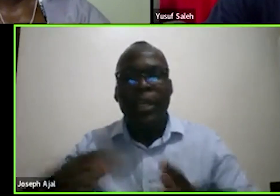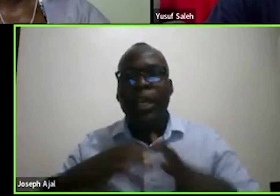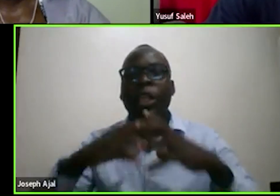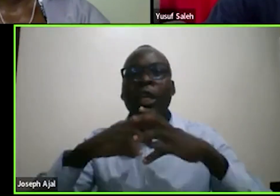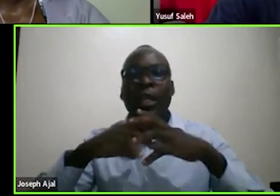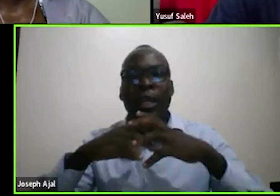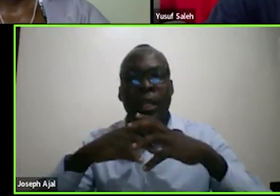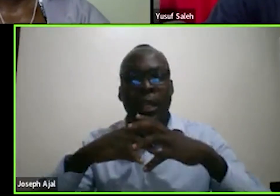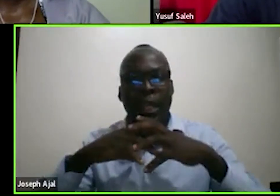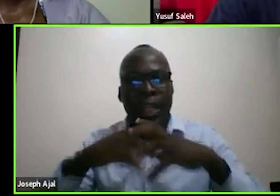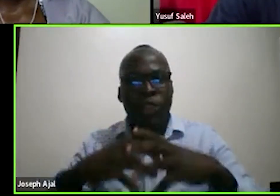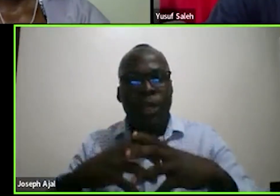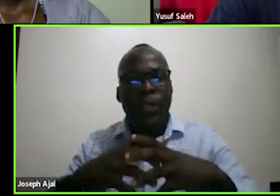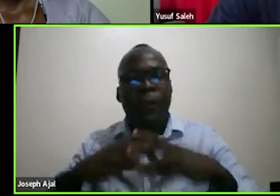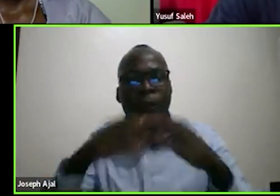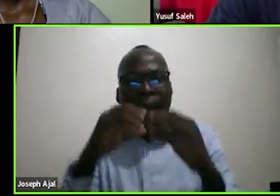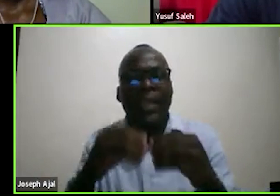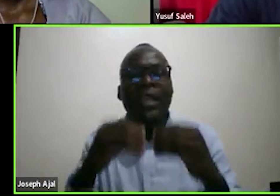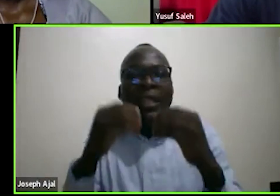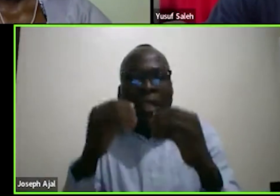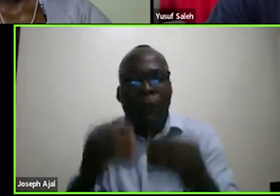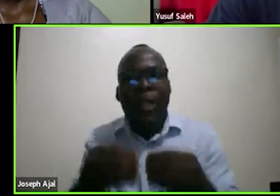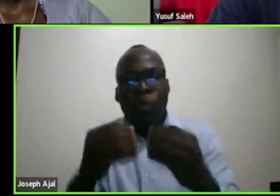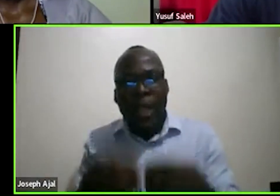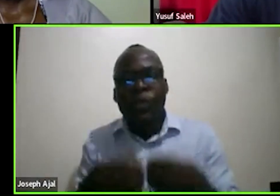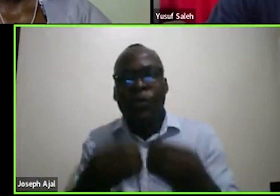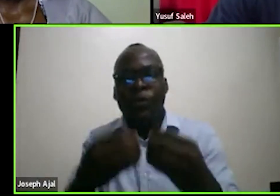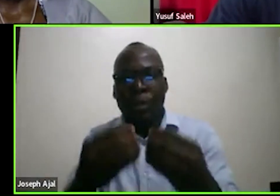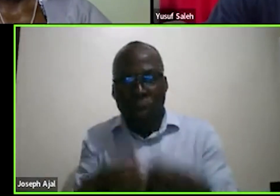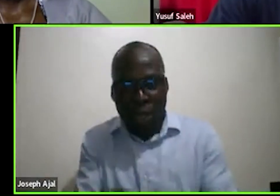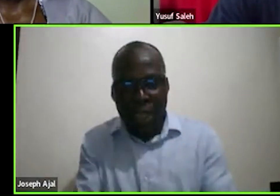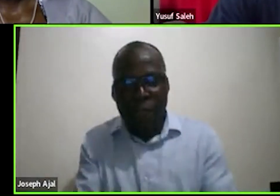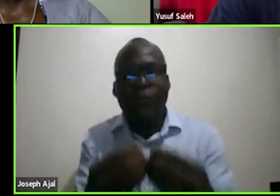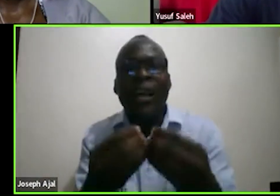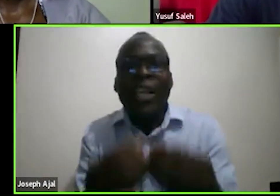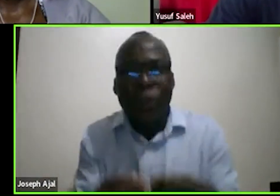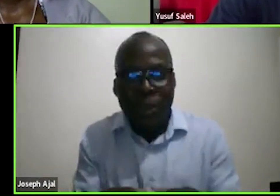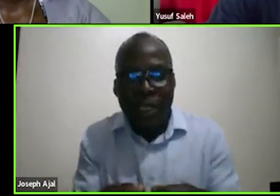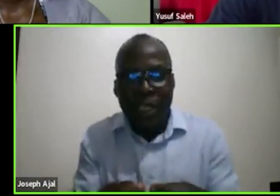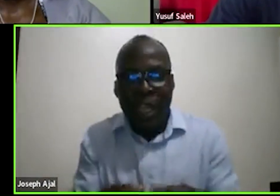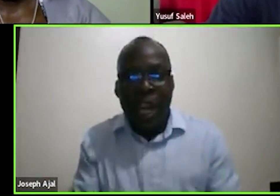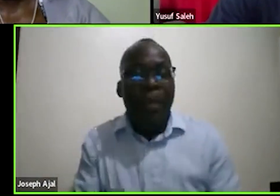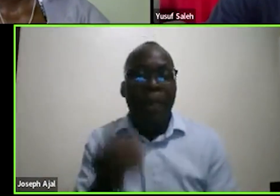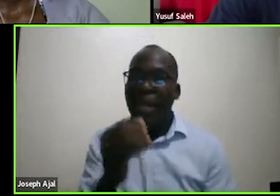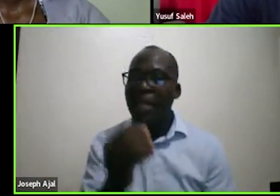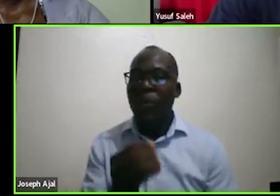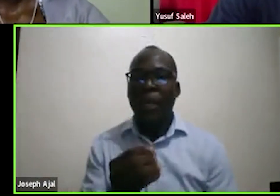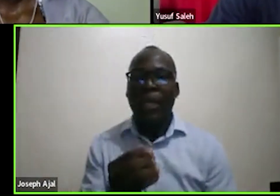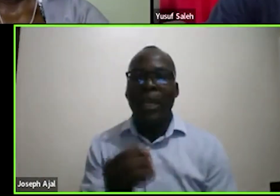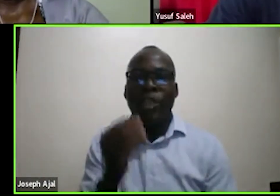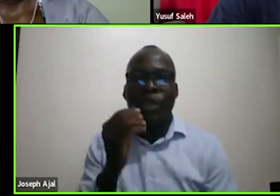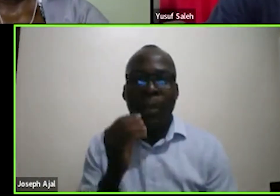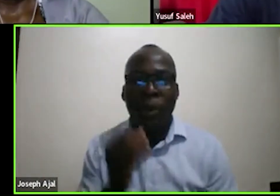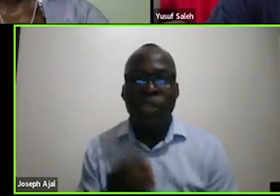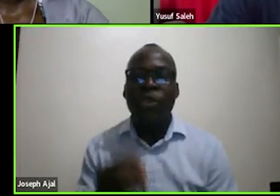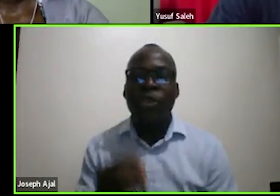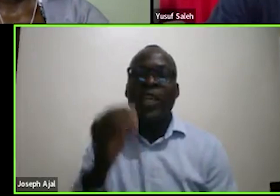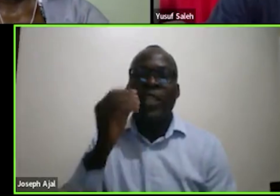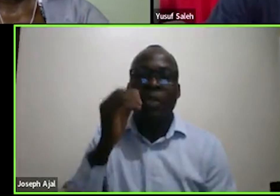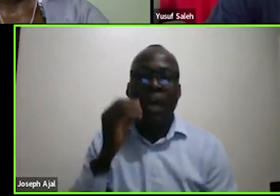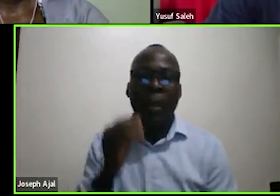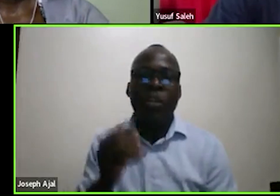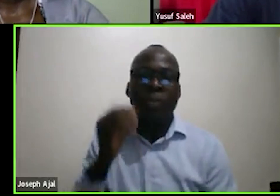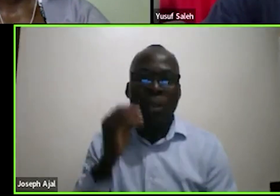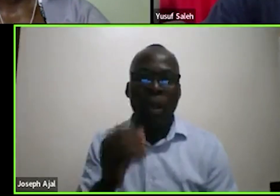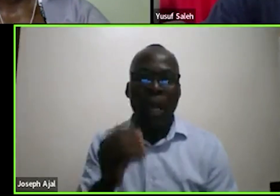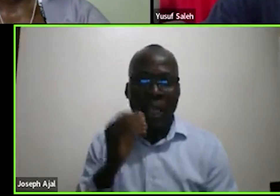Neria, the issue is find different ways of reporting value. And by the way, let your reports not